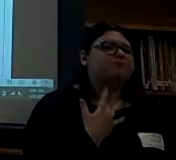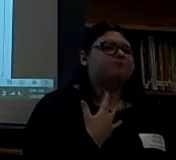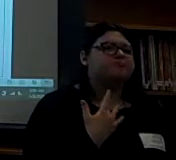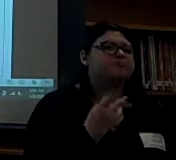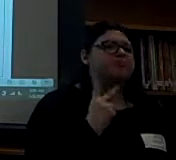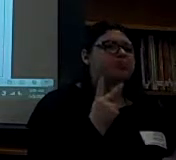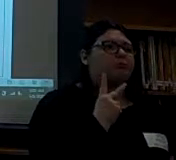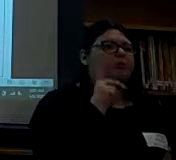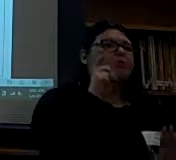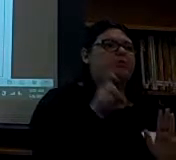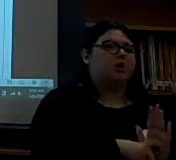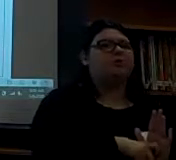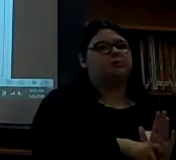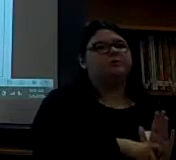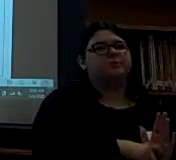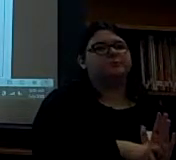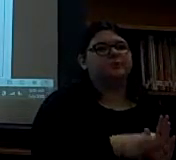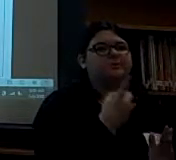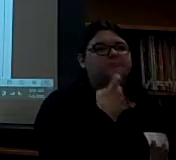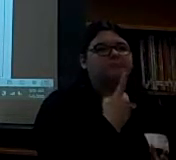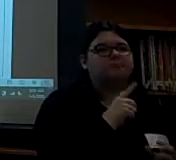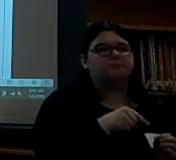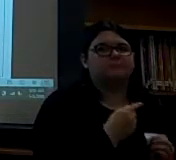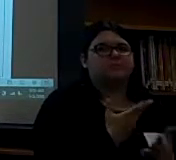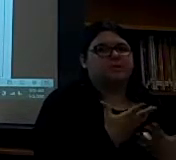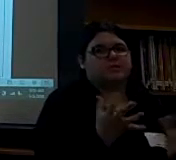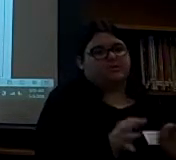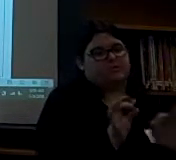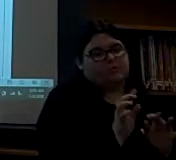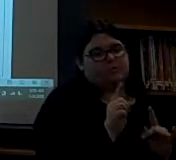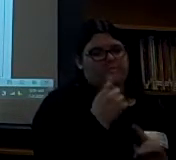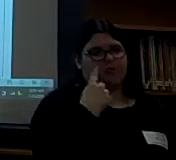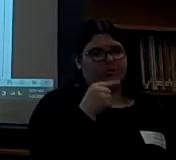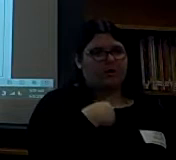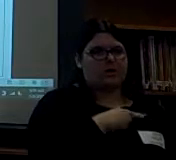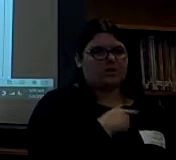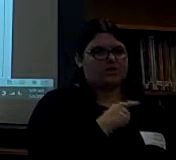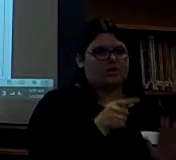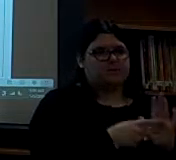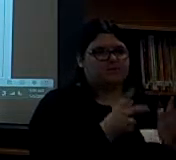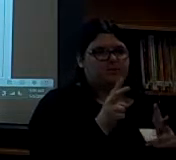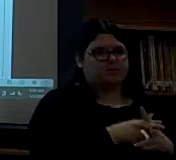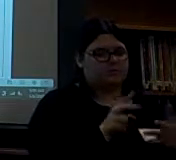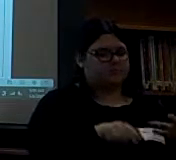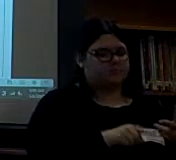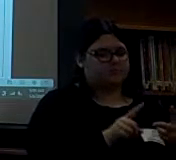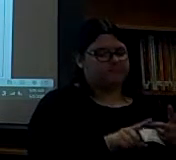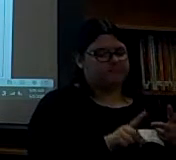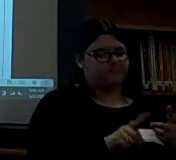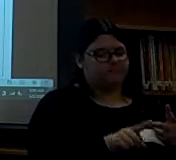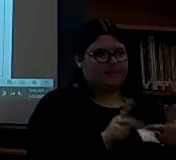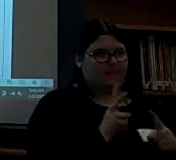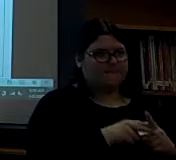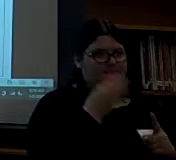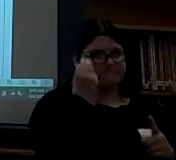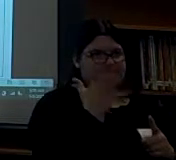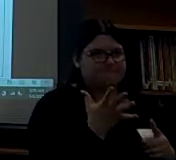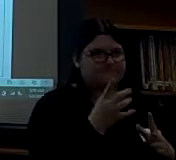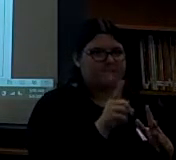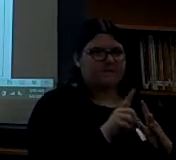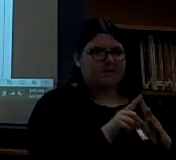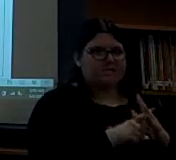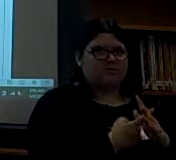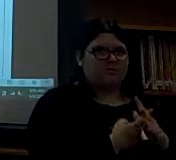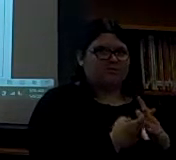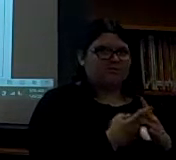day to ask about things that matter to us. That's an example of a deposit. And lastly, the last deposit I'm going to tell you about, and I'm going to start to wrap